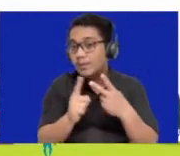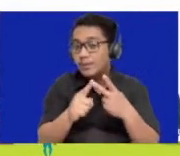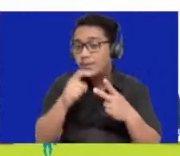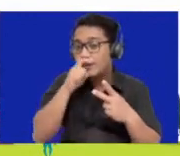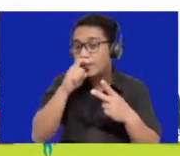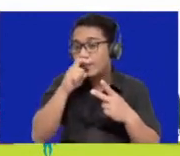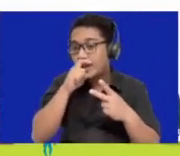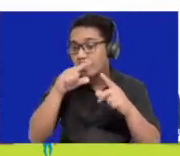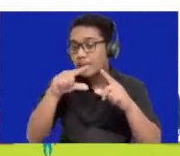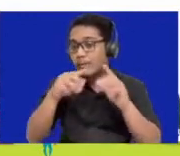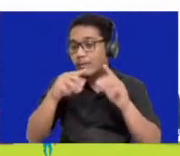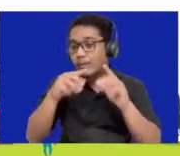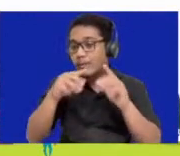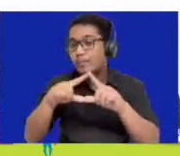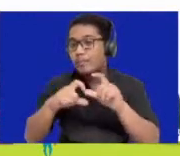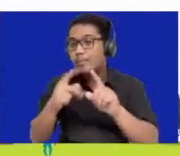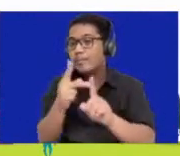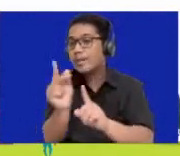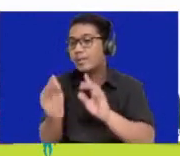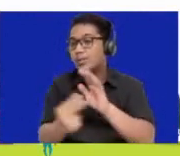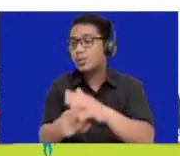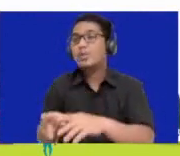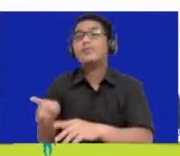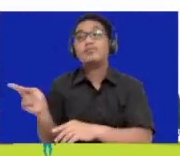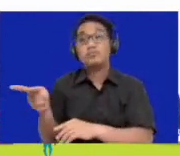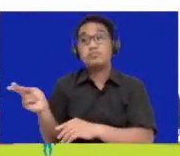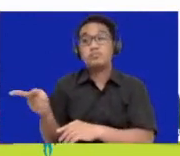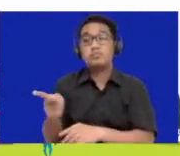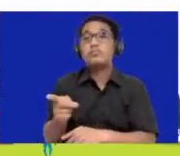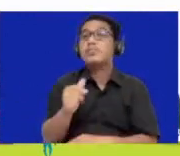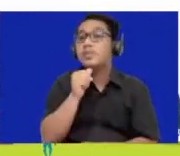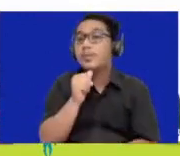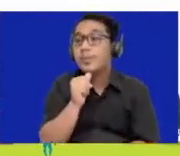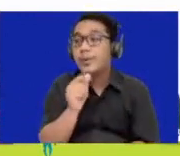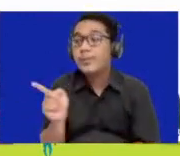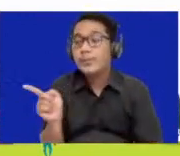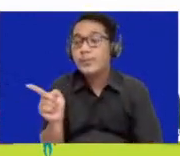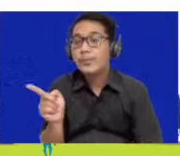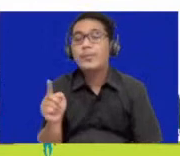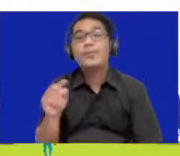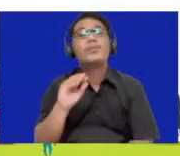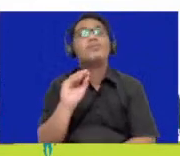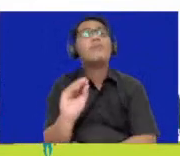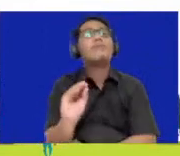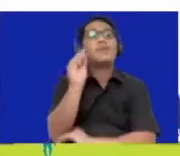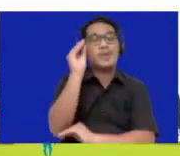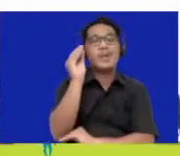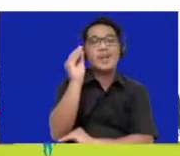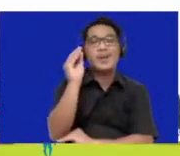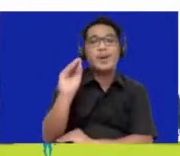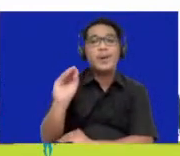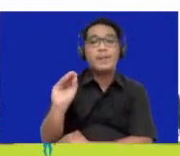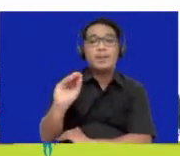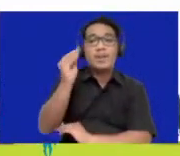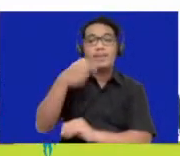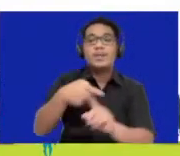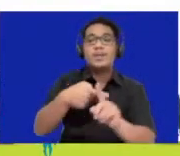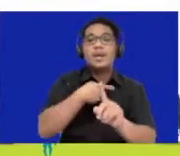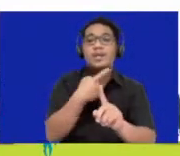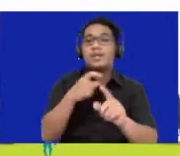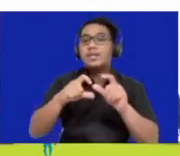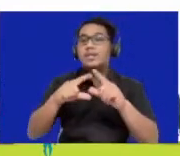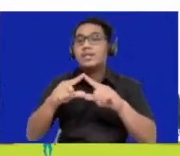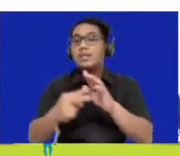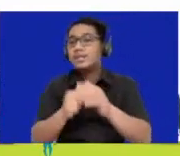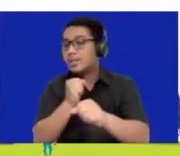is also unit team leader of the volunteers of Shamnagar. We also have